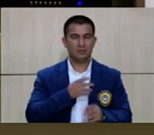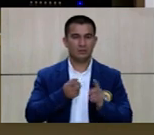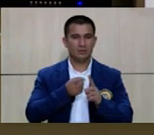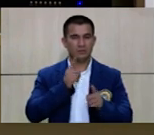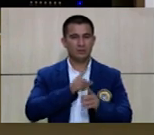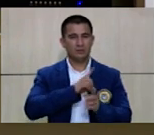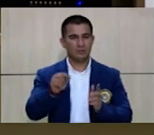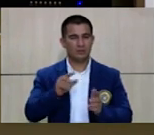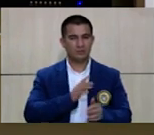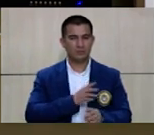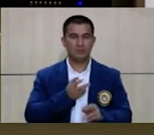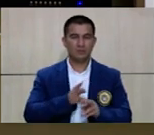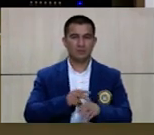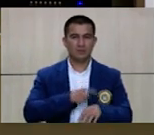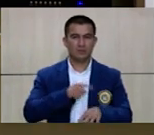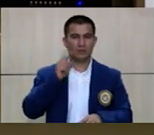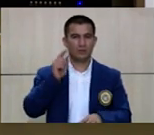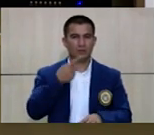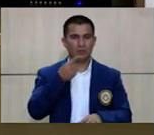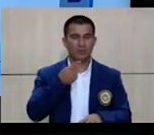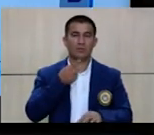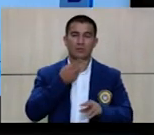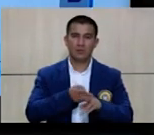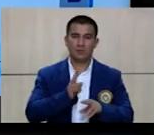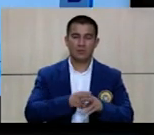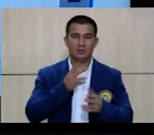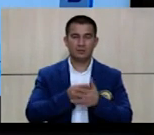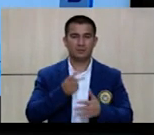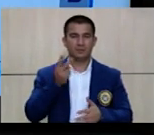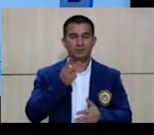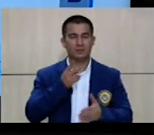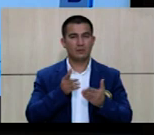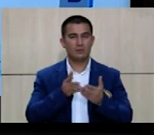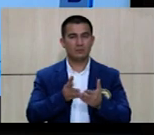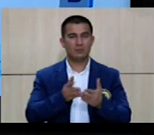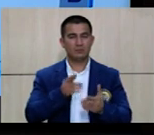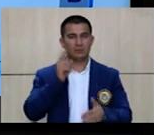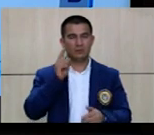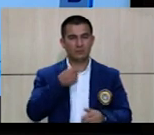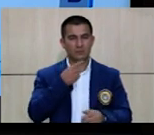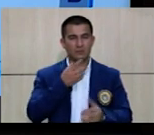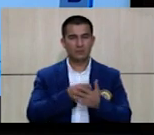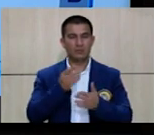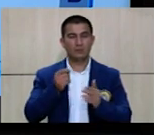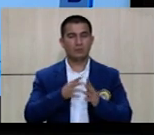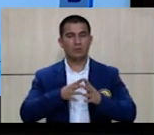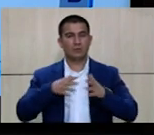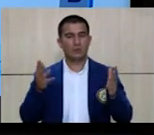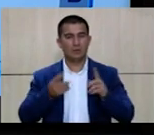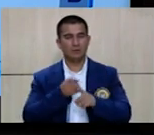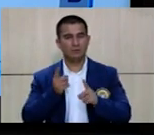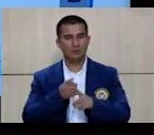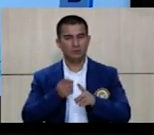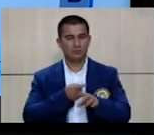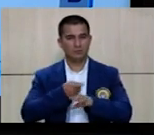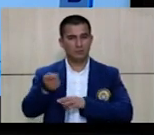o'tdi. 1 soatdan keyin shu masofani ikkinchi kema 1 kilometr soat ortiq tezlik bilan o'tdi